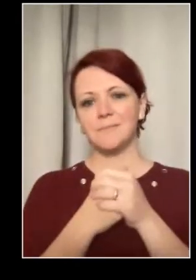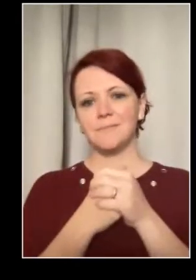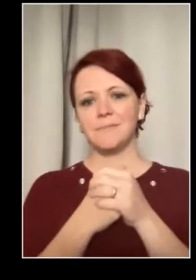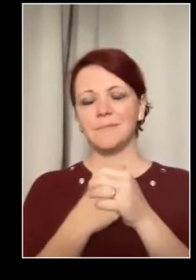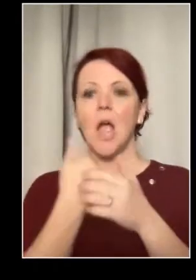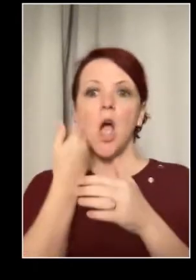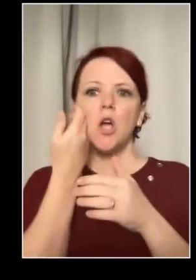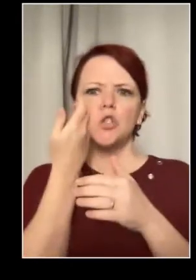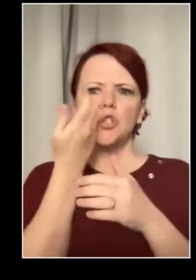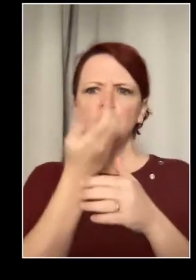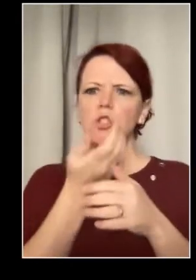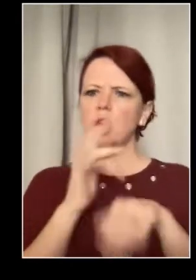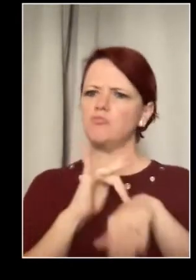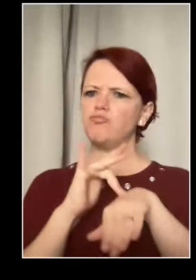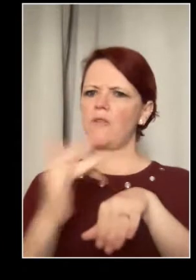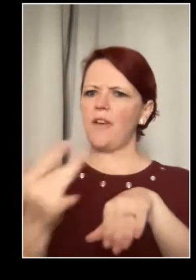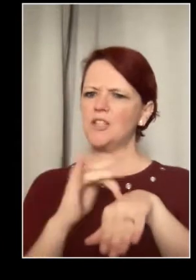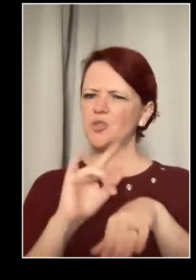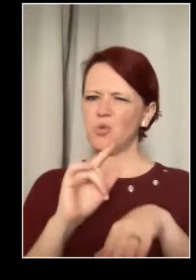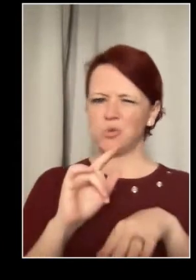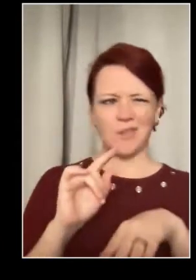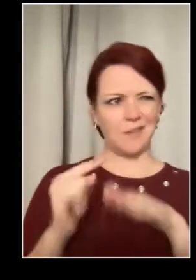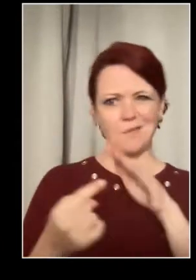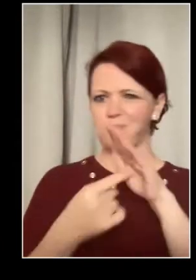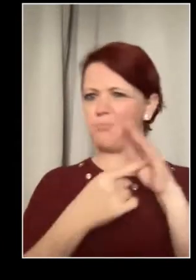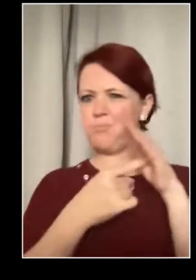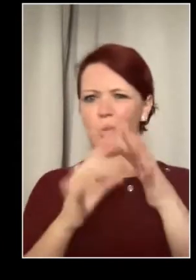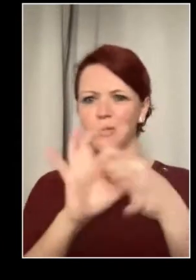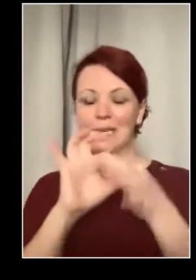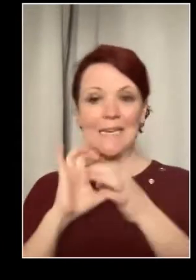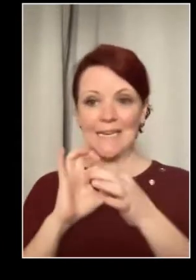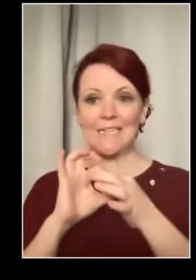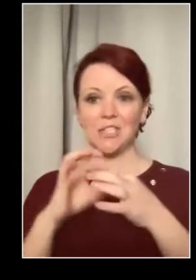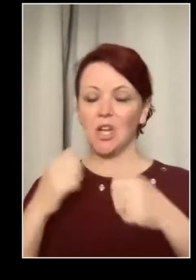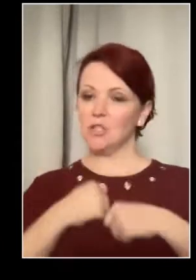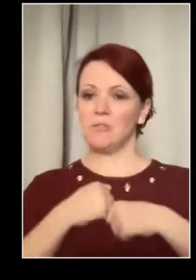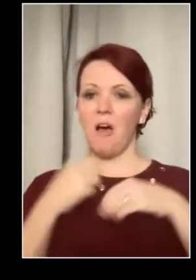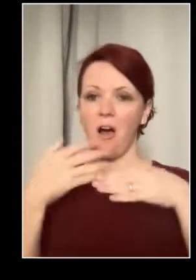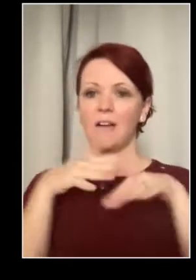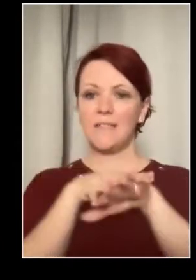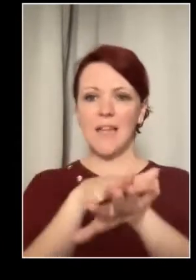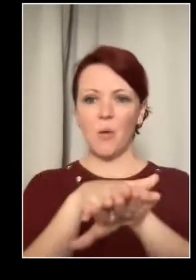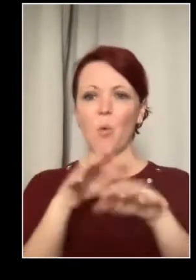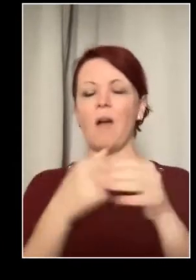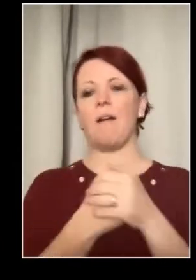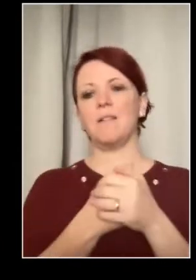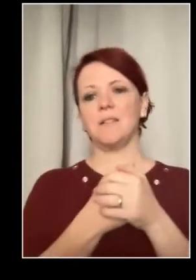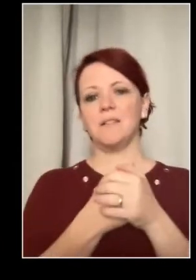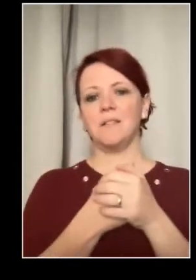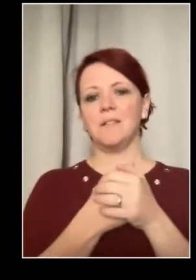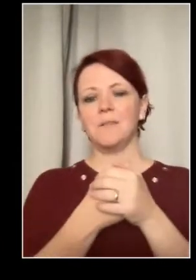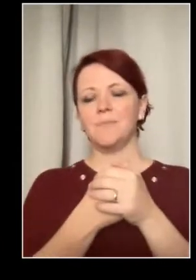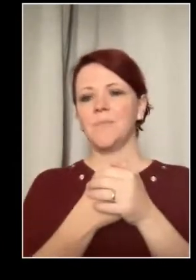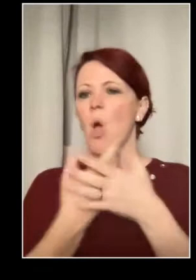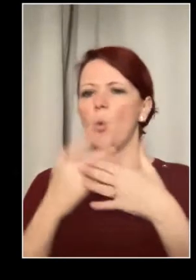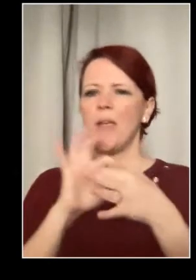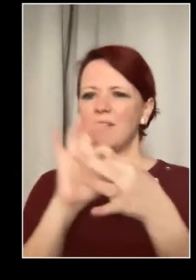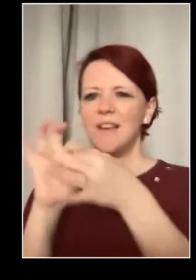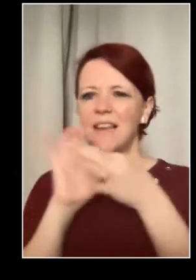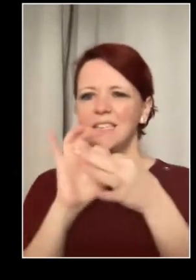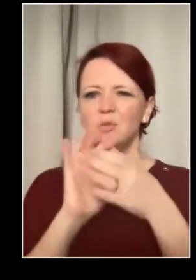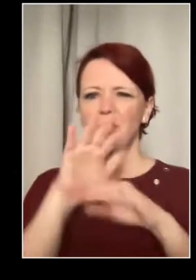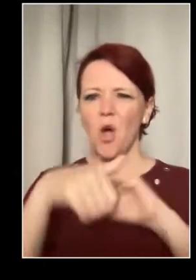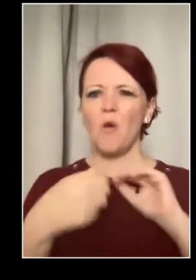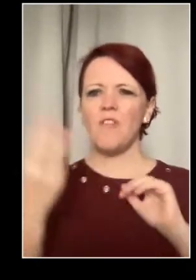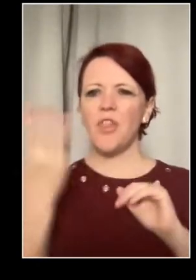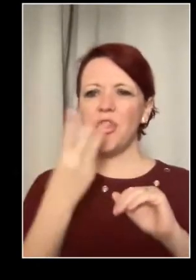key partners in the Apprenticeship Ambassador Network, and many others have engaged with over 13,000 students between just